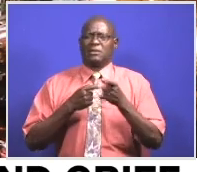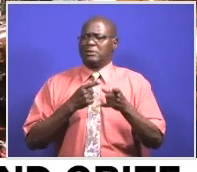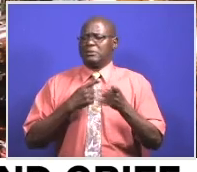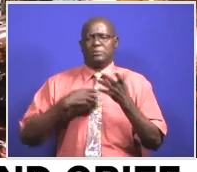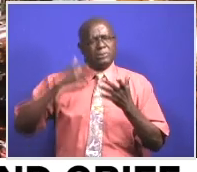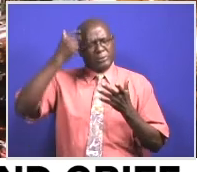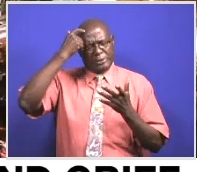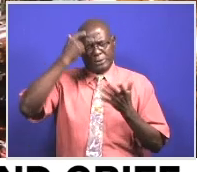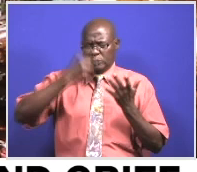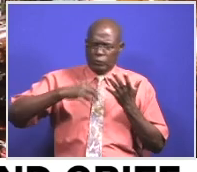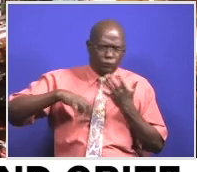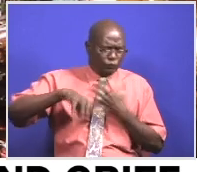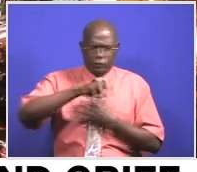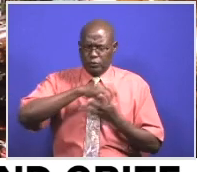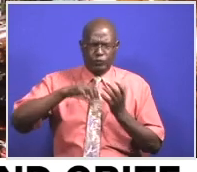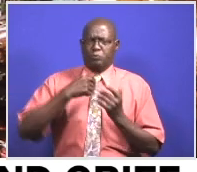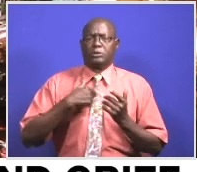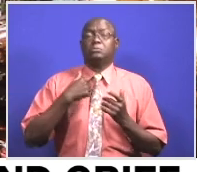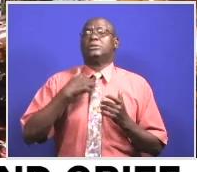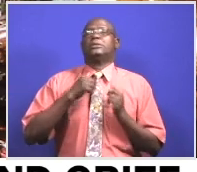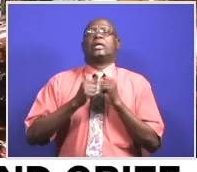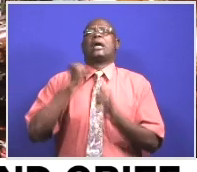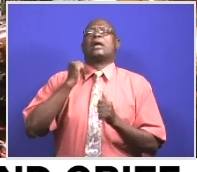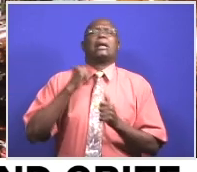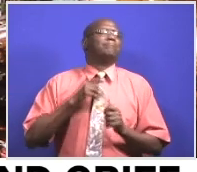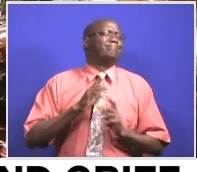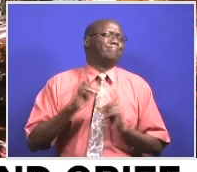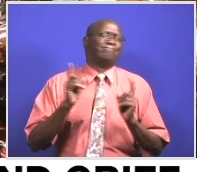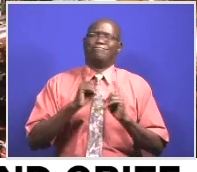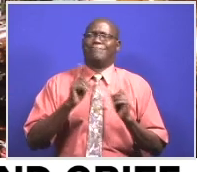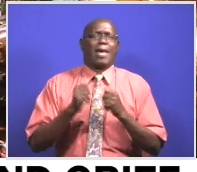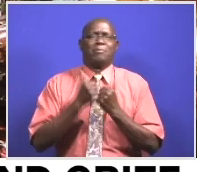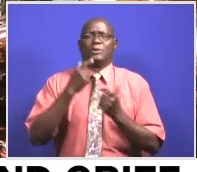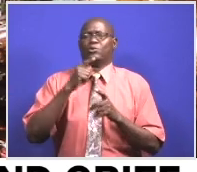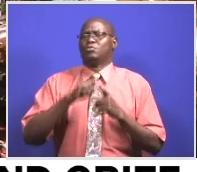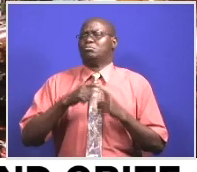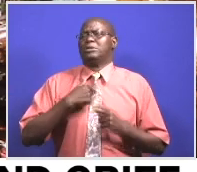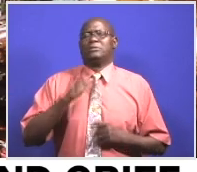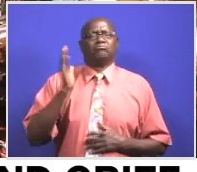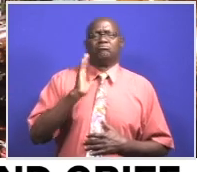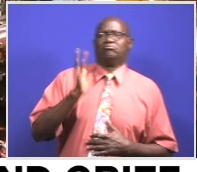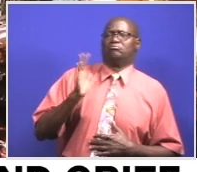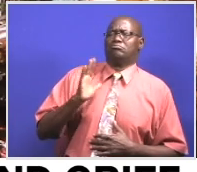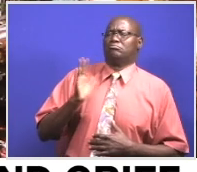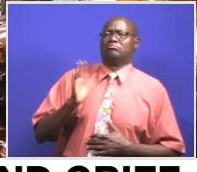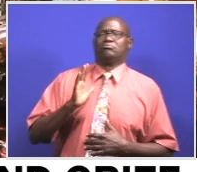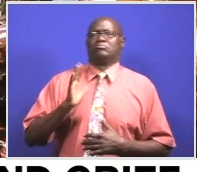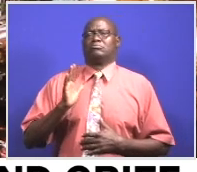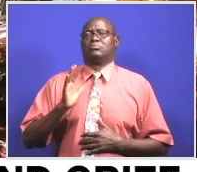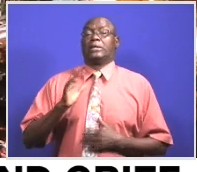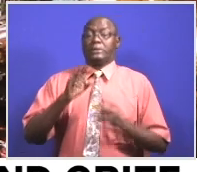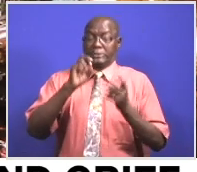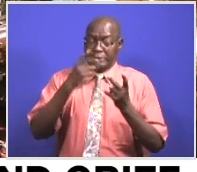me. There is that denial. No, it cannot happen to me. The second is the anger, because you're like,